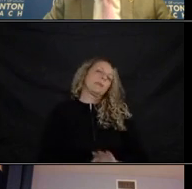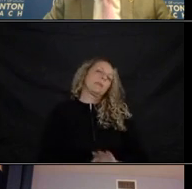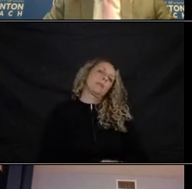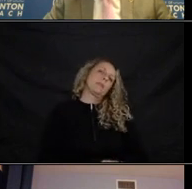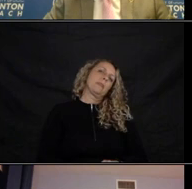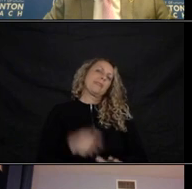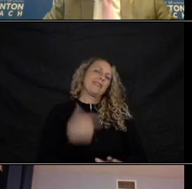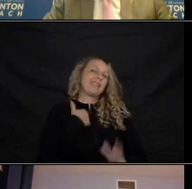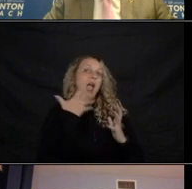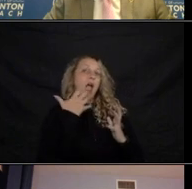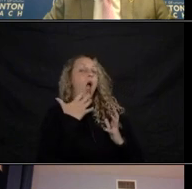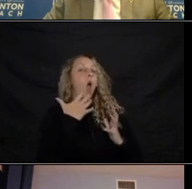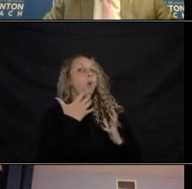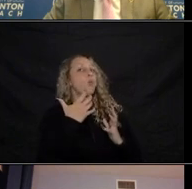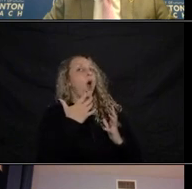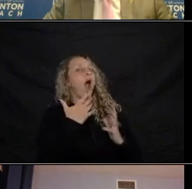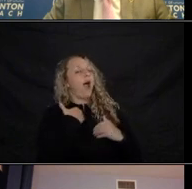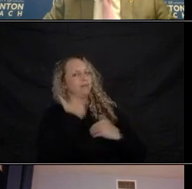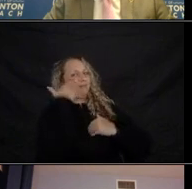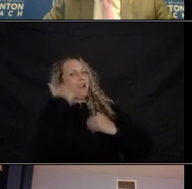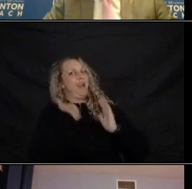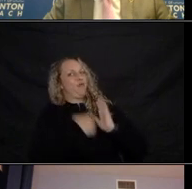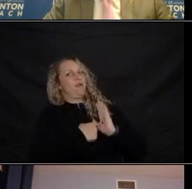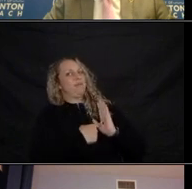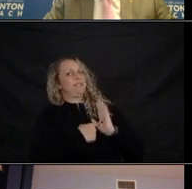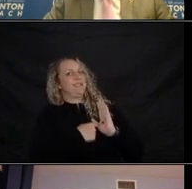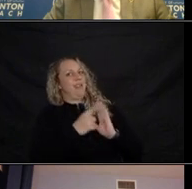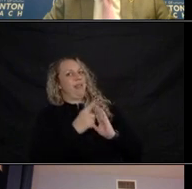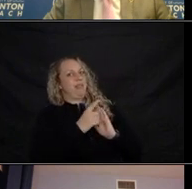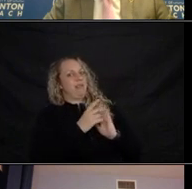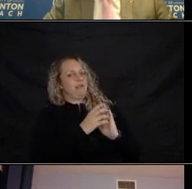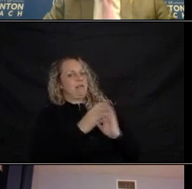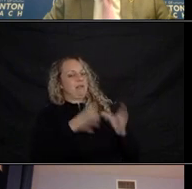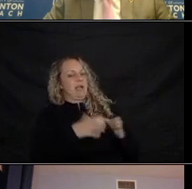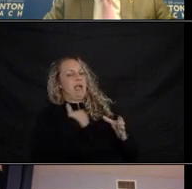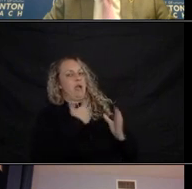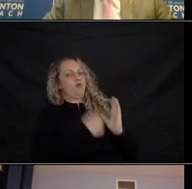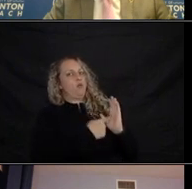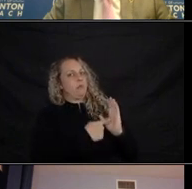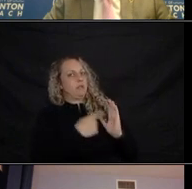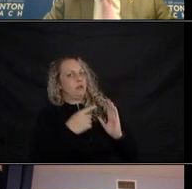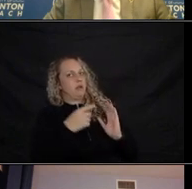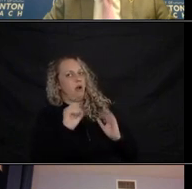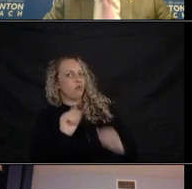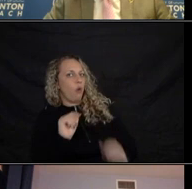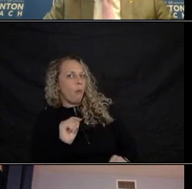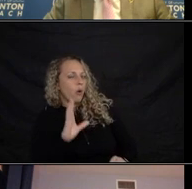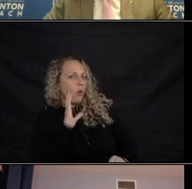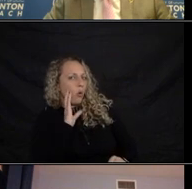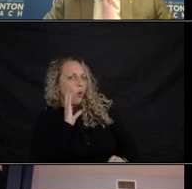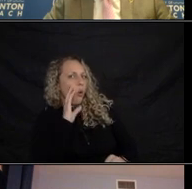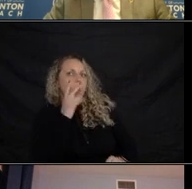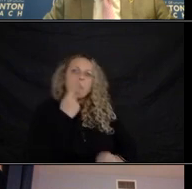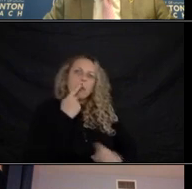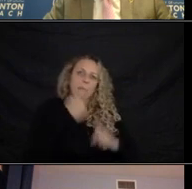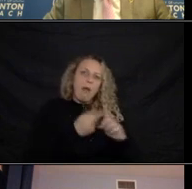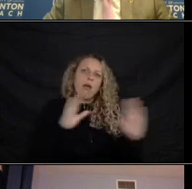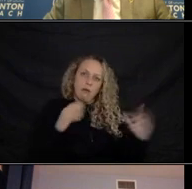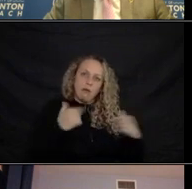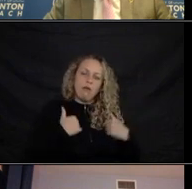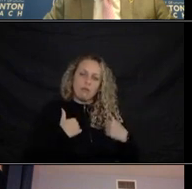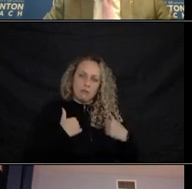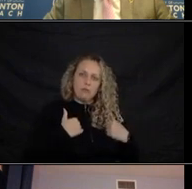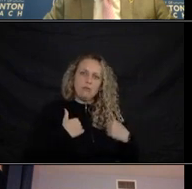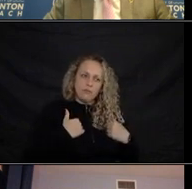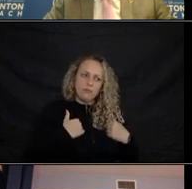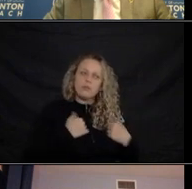Okay, and I want to give a big, you know, I represent Breast Cancer too. You know, I always represent October, you know, Pink Month. I might get one of my